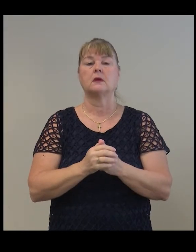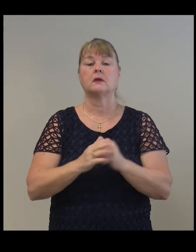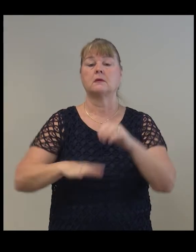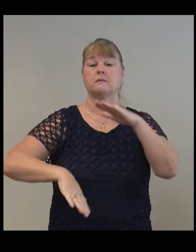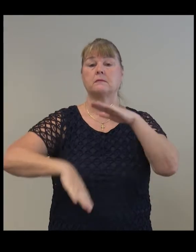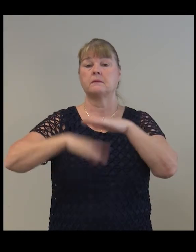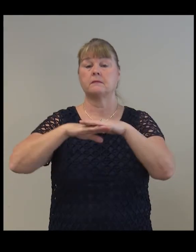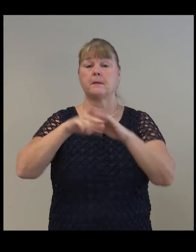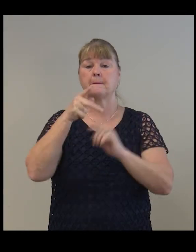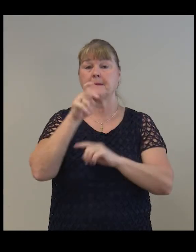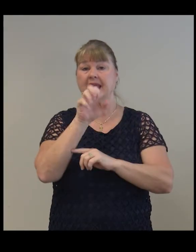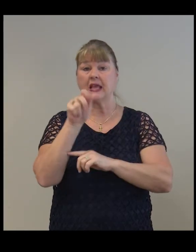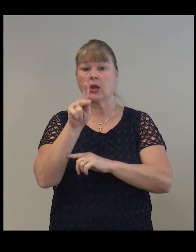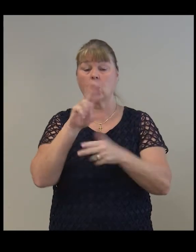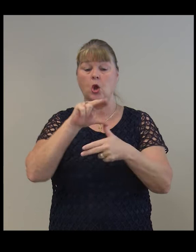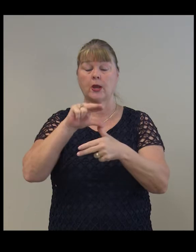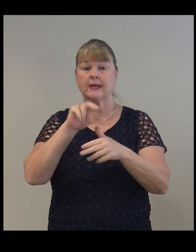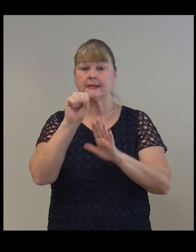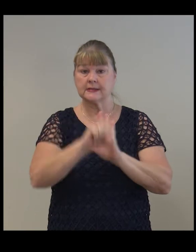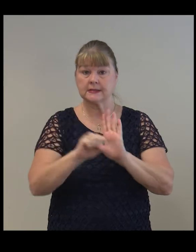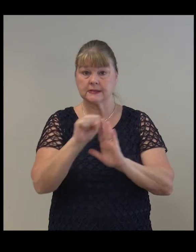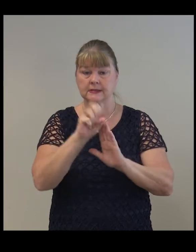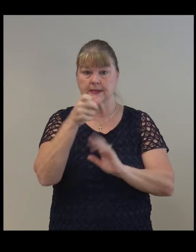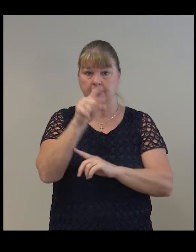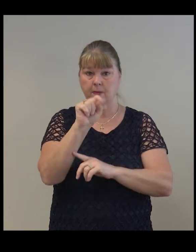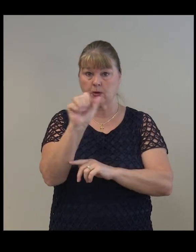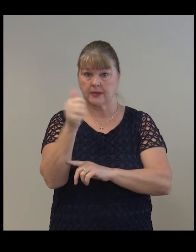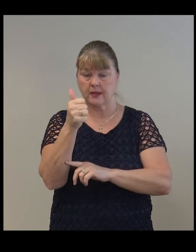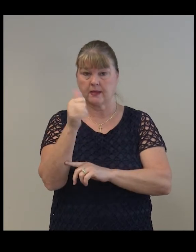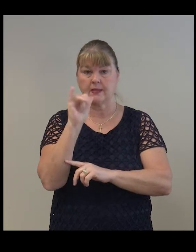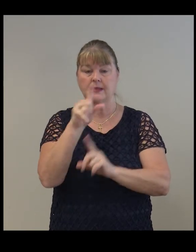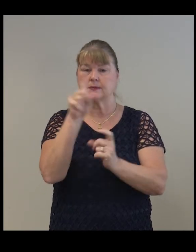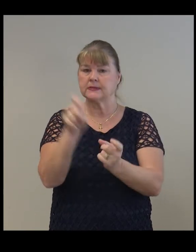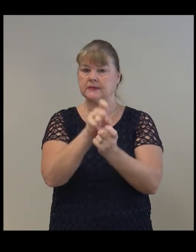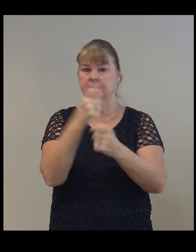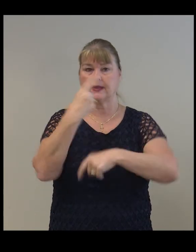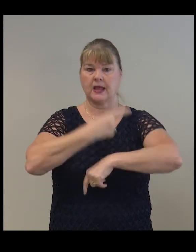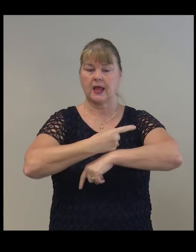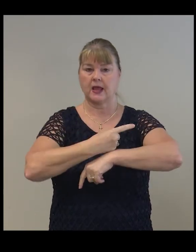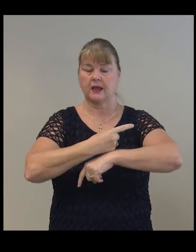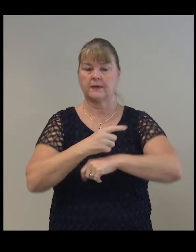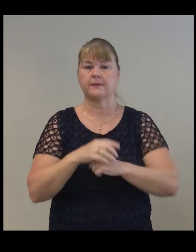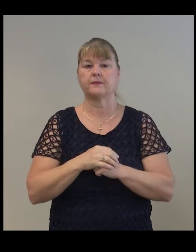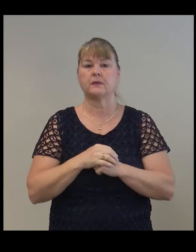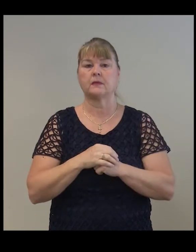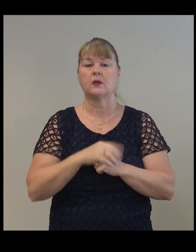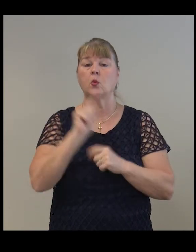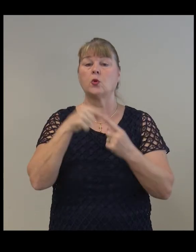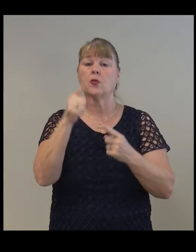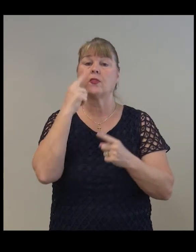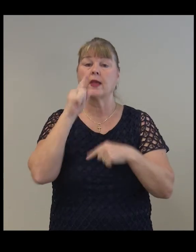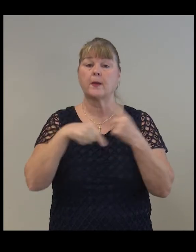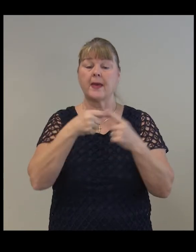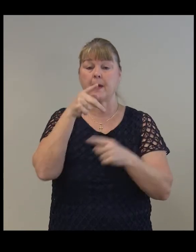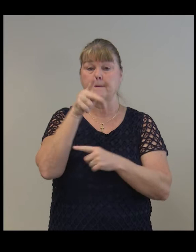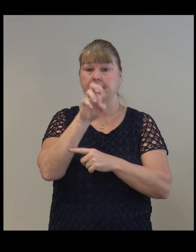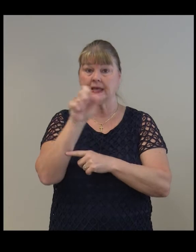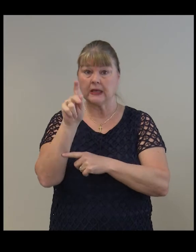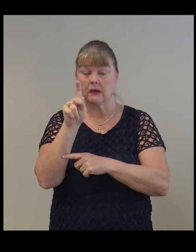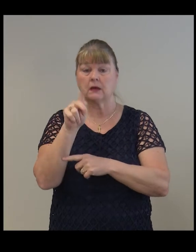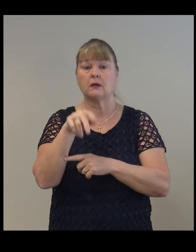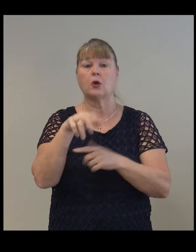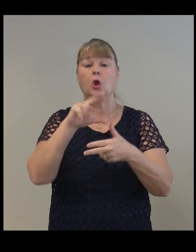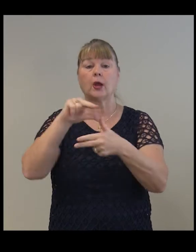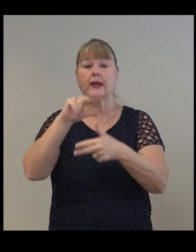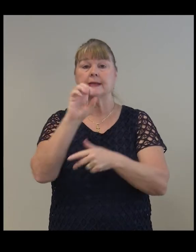is September the 10th. They nail it down to a particular day. When you think about peak hurricane season, you think